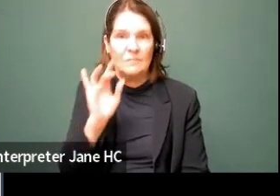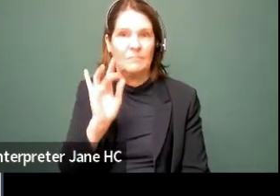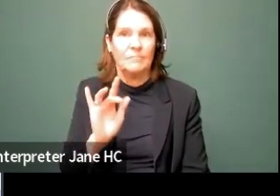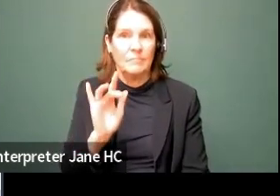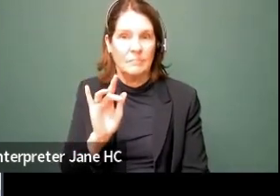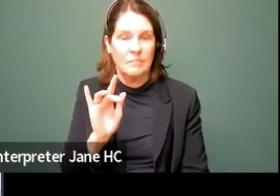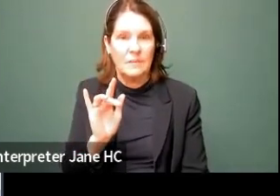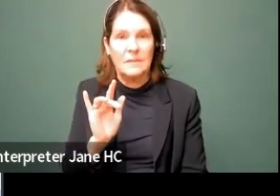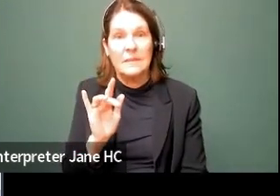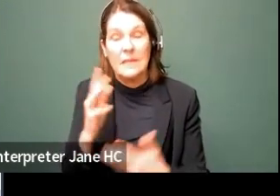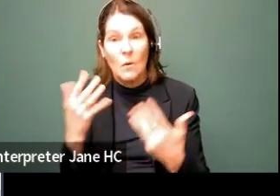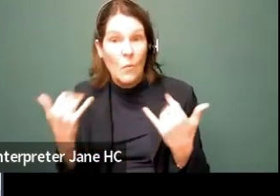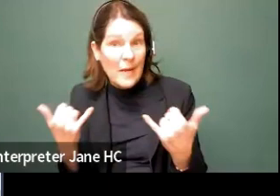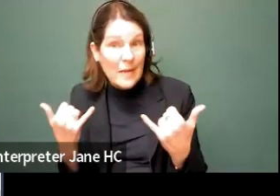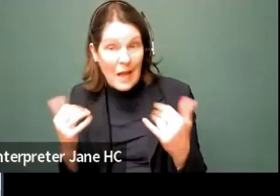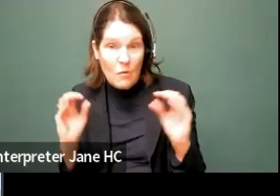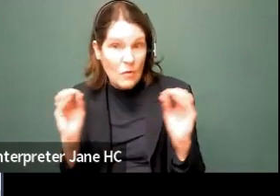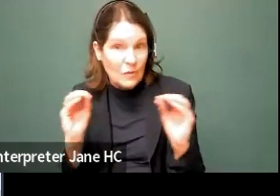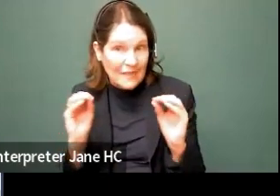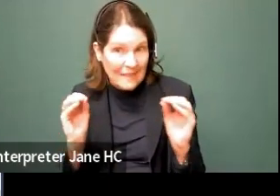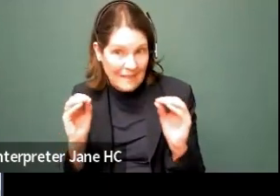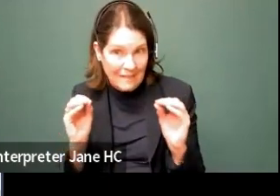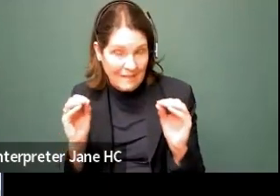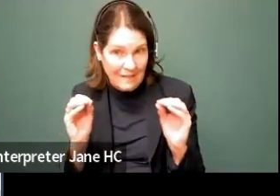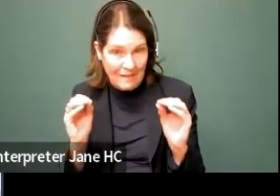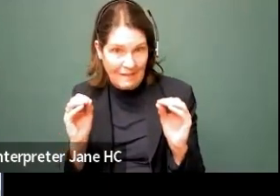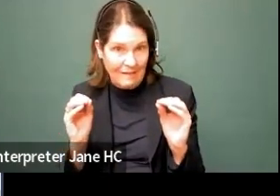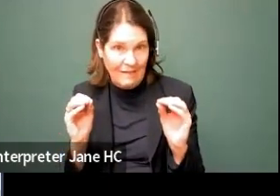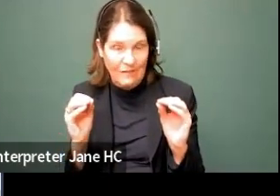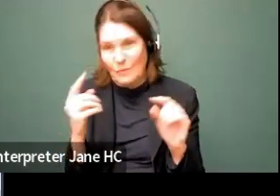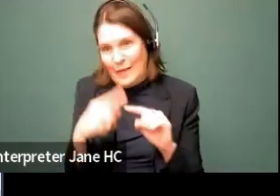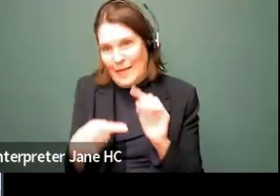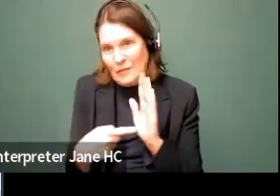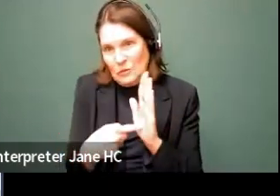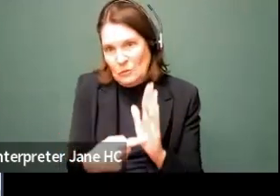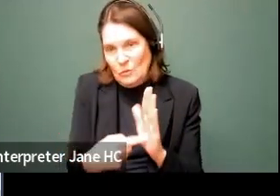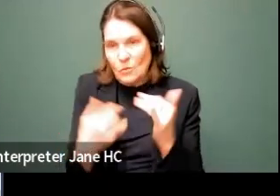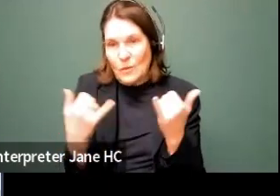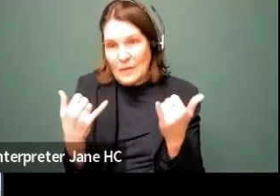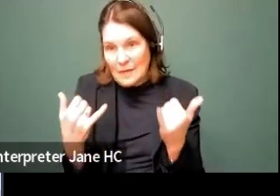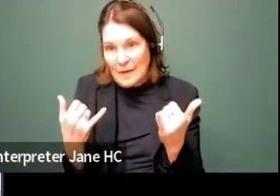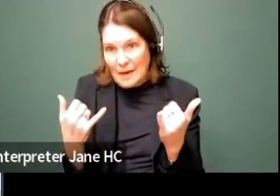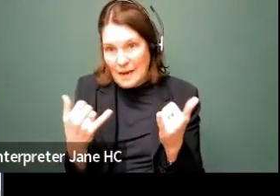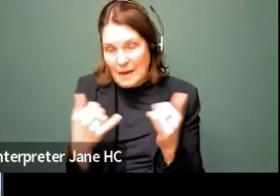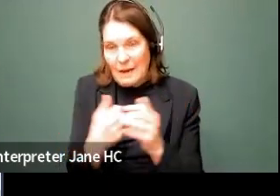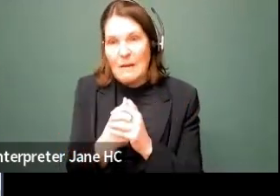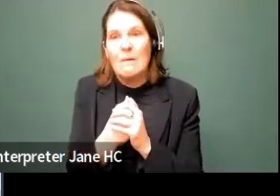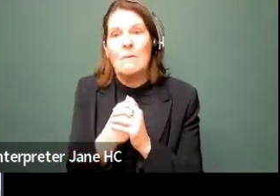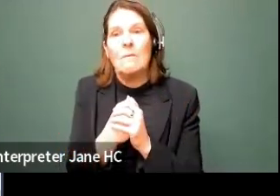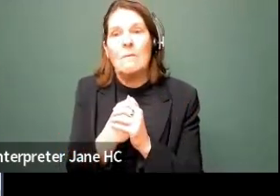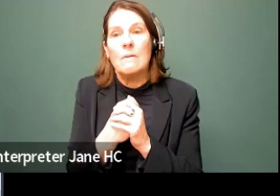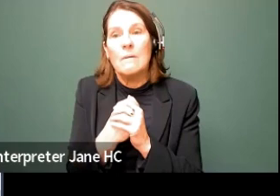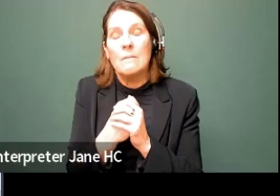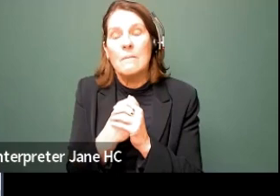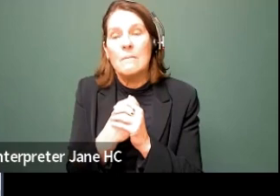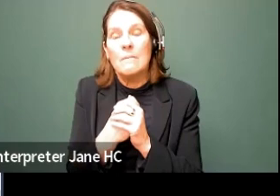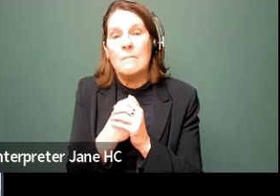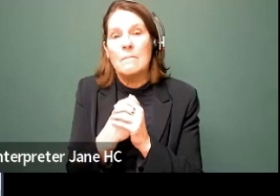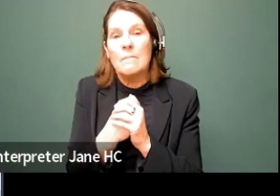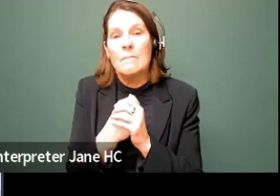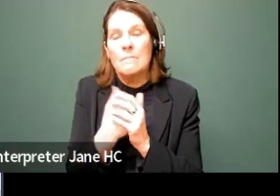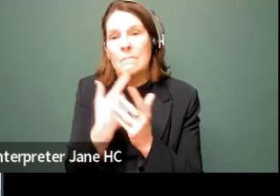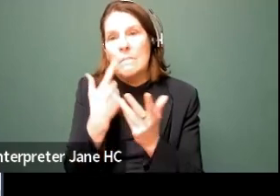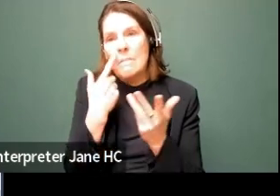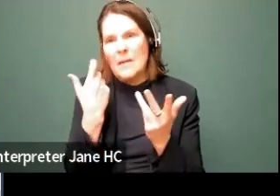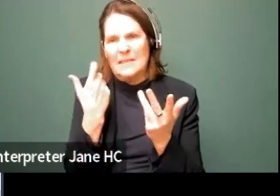Now, unfortunately, there isn't anything for me to really show you here right now because we're